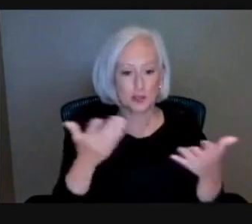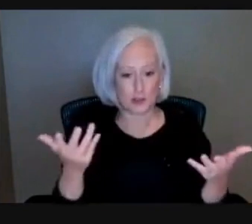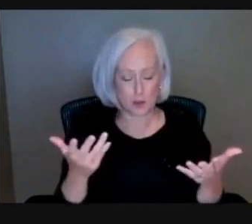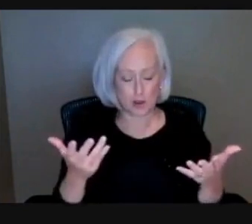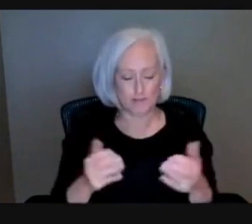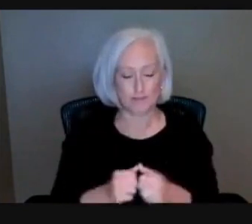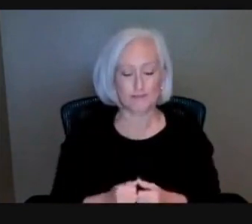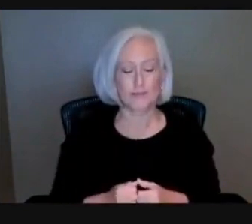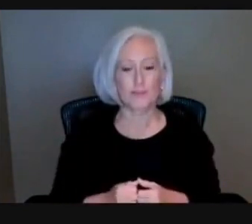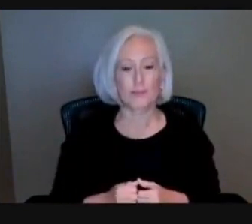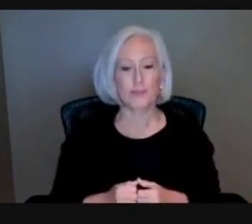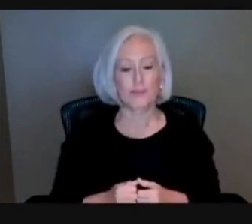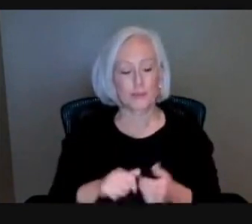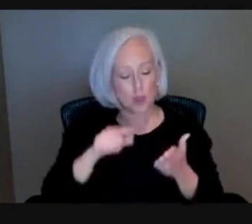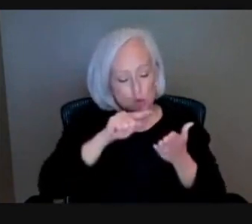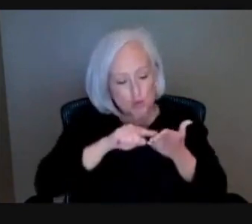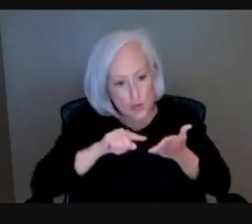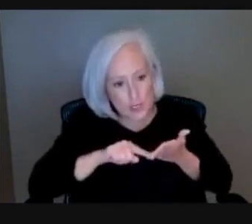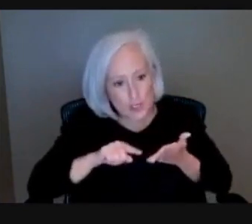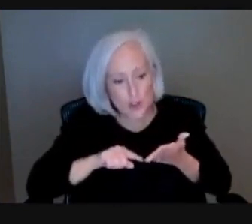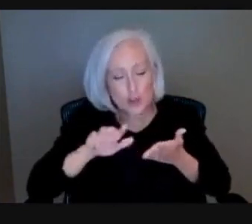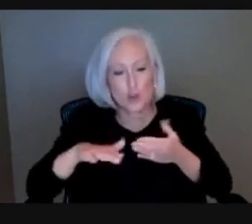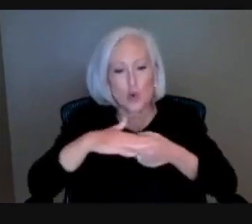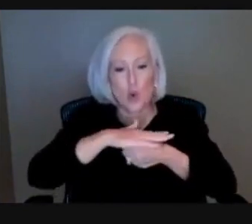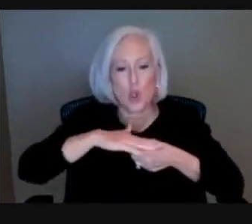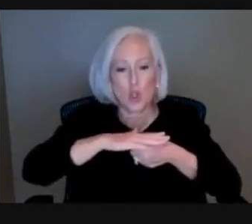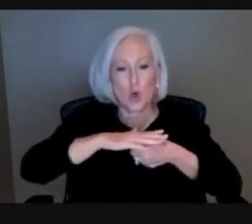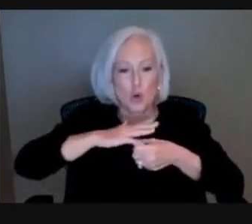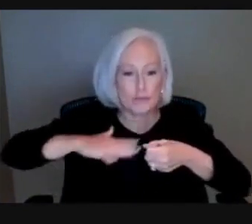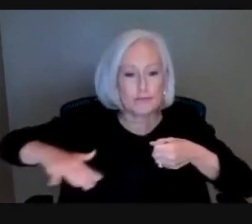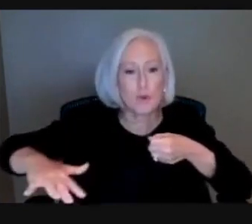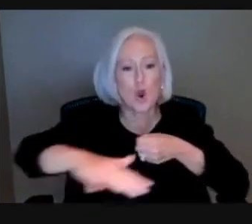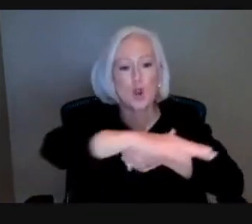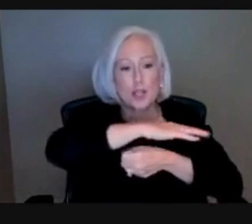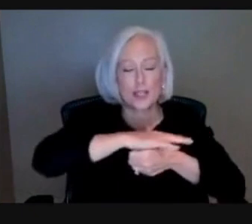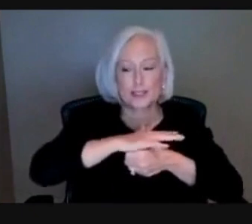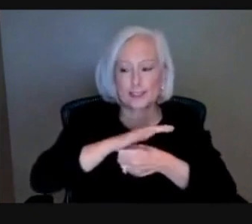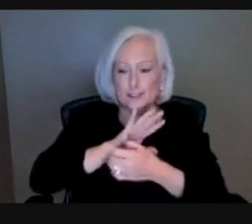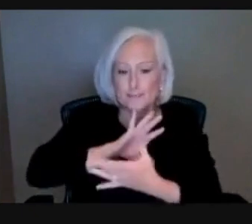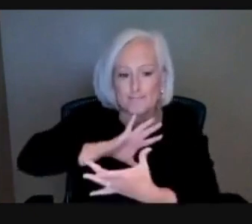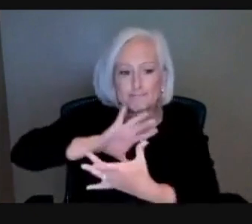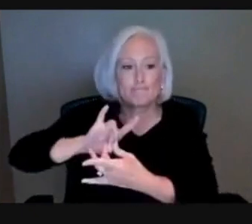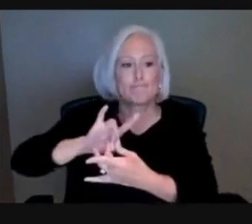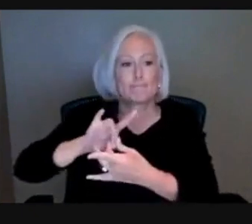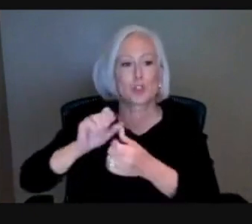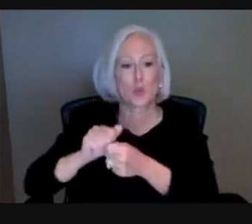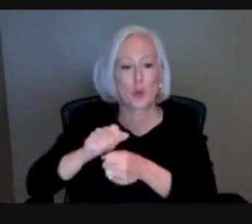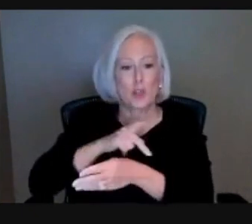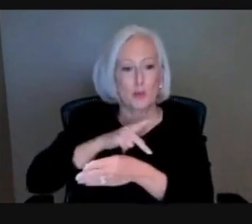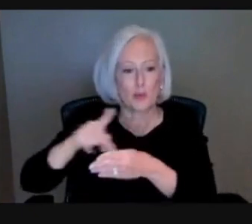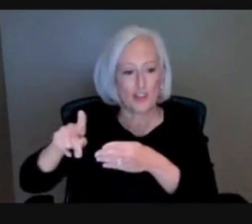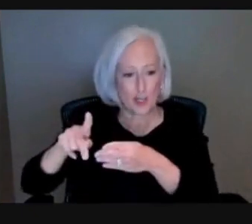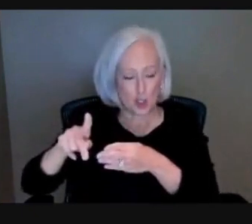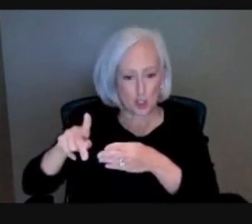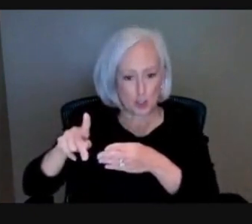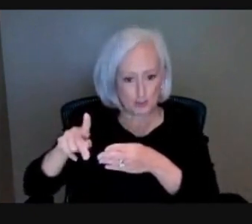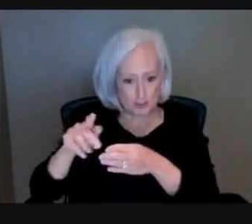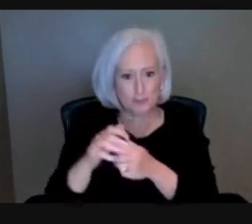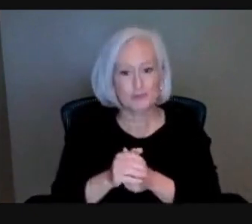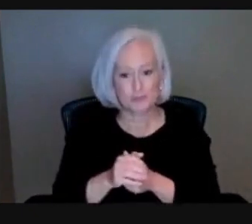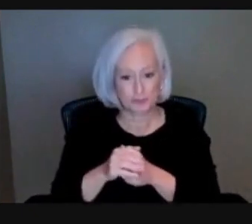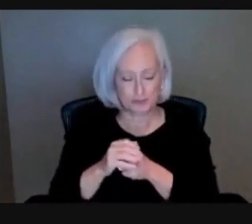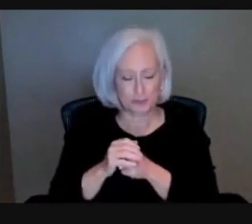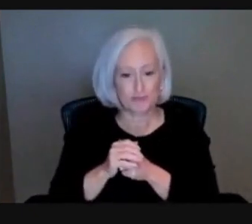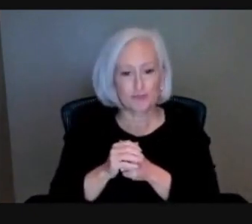one, research your local housing market and work with professionals. This is one of the biggest things that you will be doing